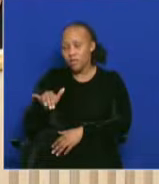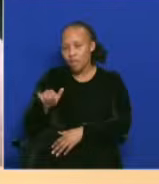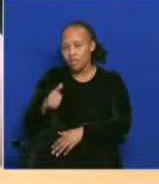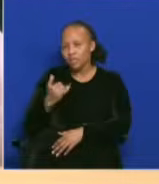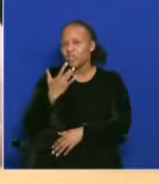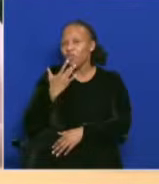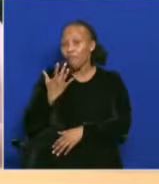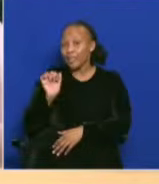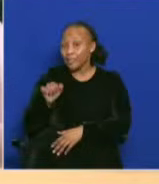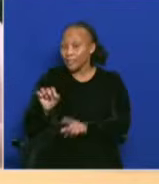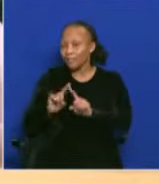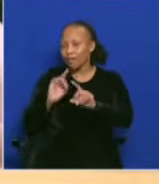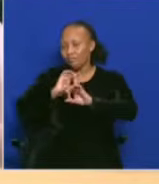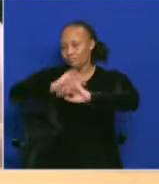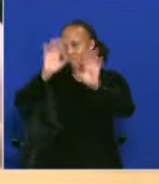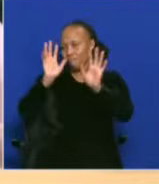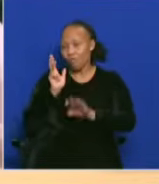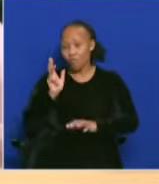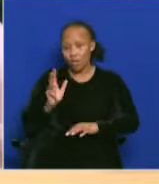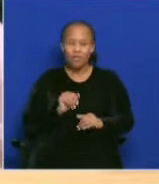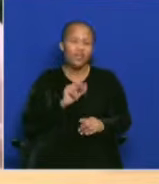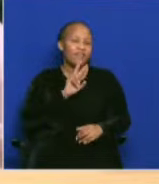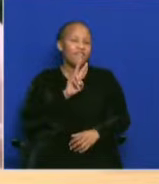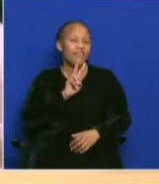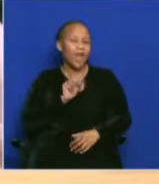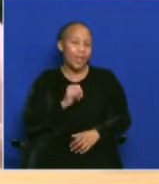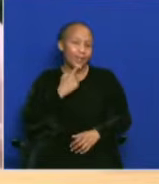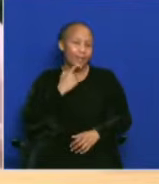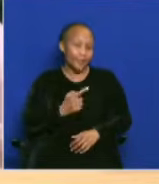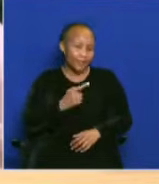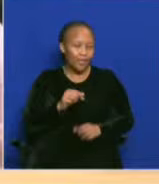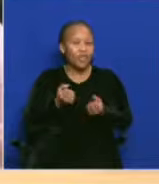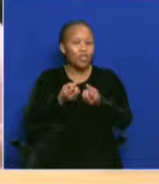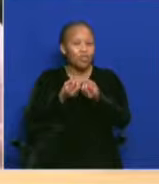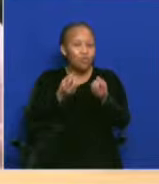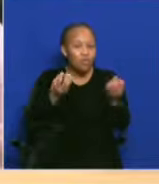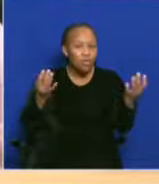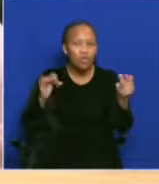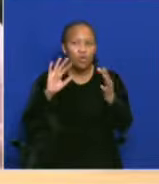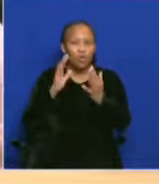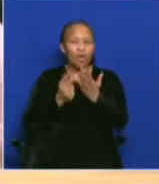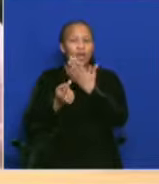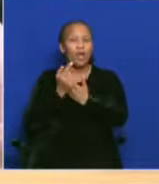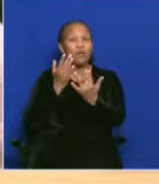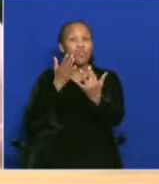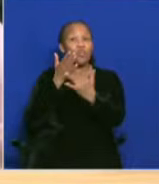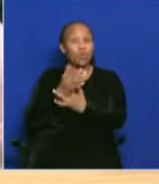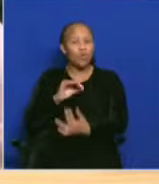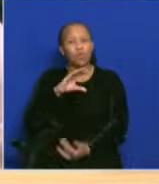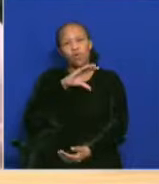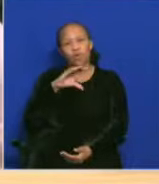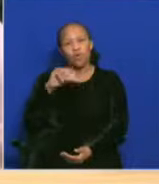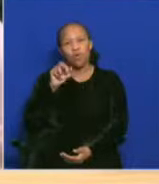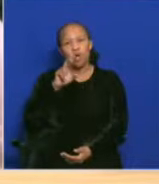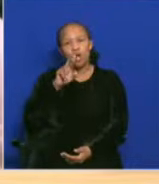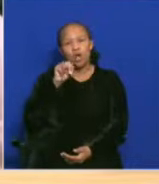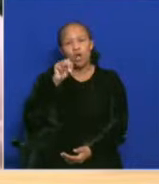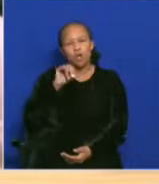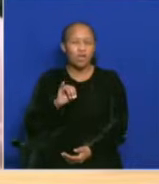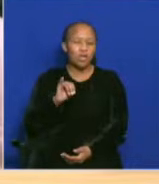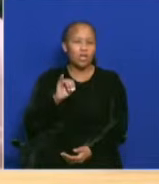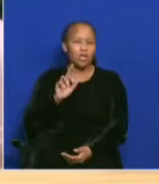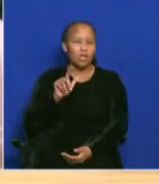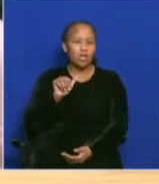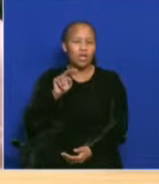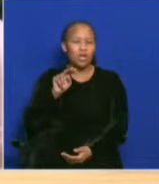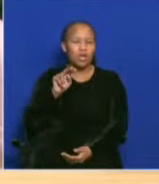voice note says distribution will be through Carney Links. I think that's what I think I heard. And we've got